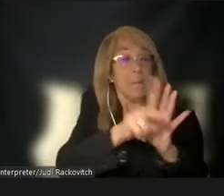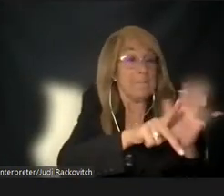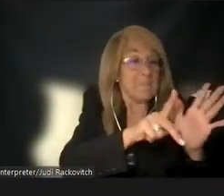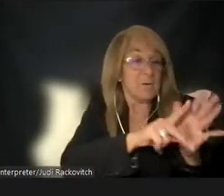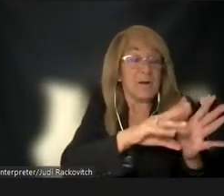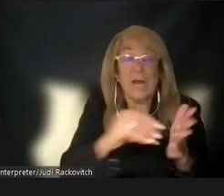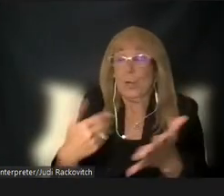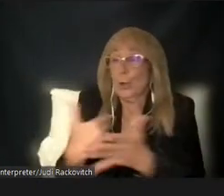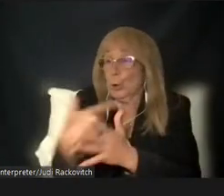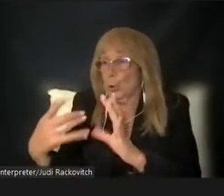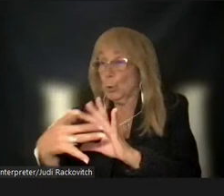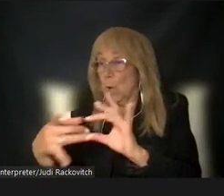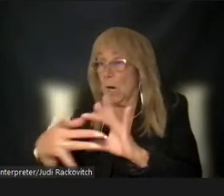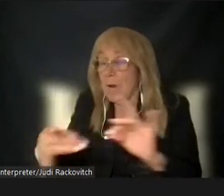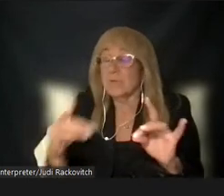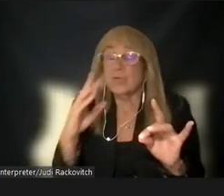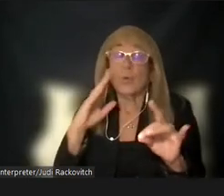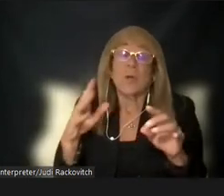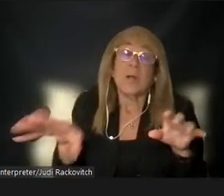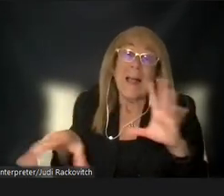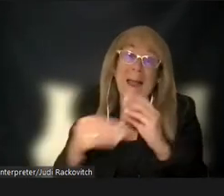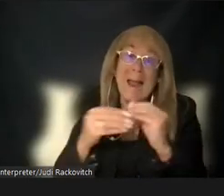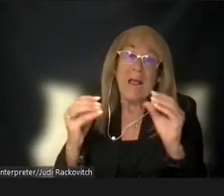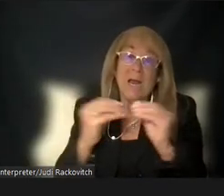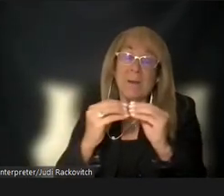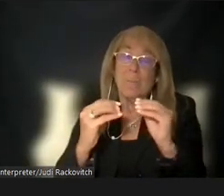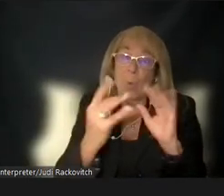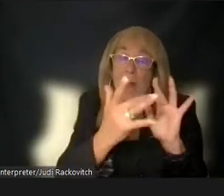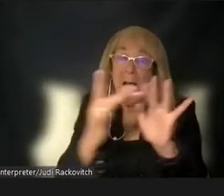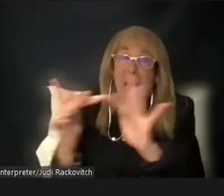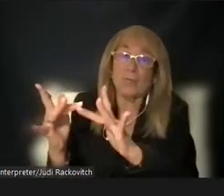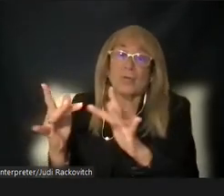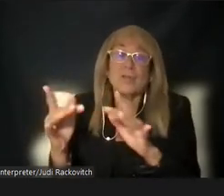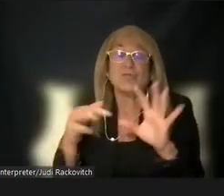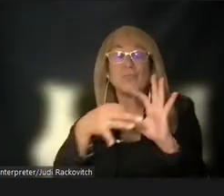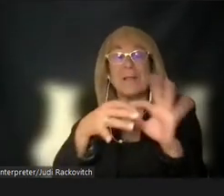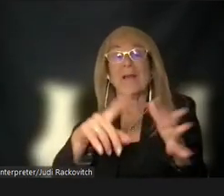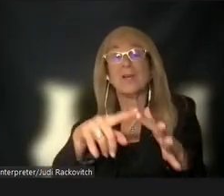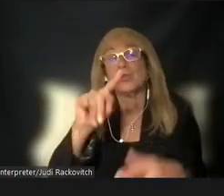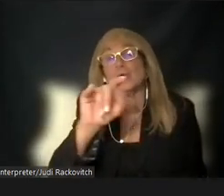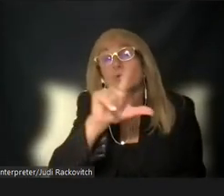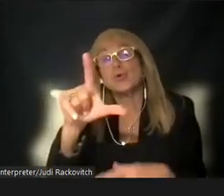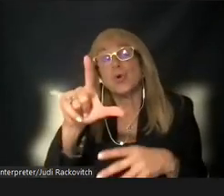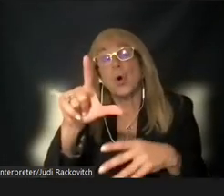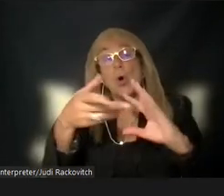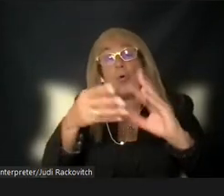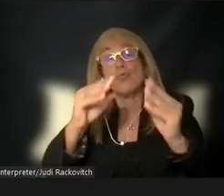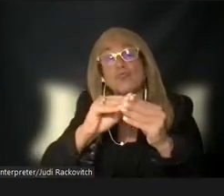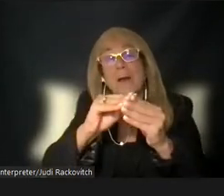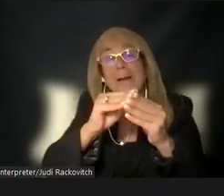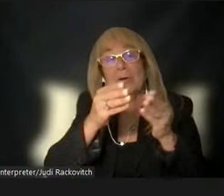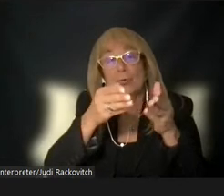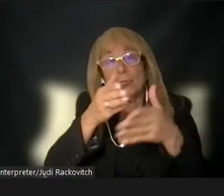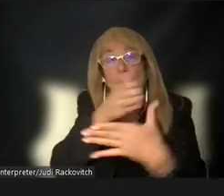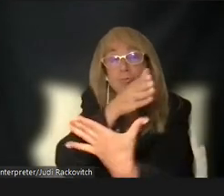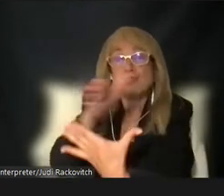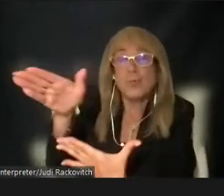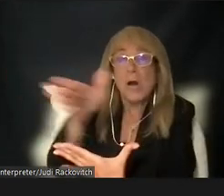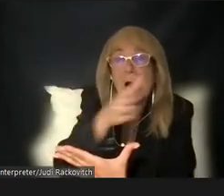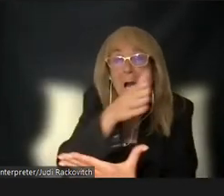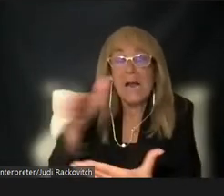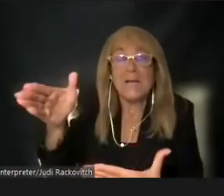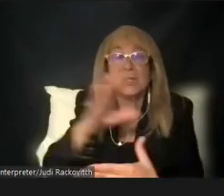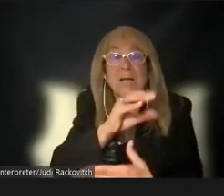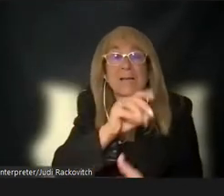will also include additional outreach related to toll rate ranges. Between that June 2022 date and December 2022,